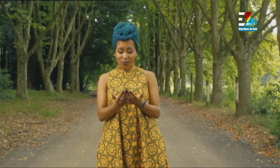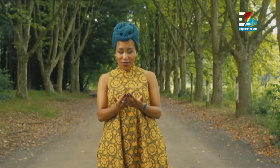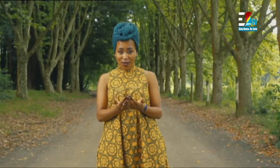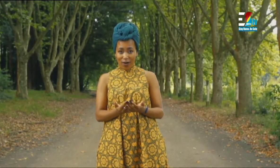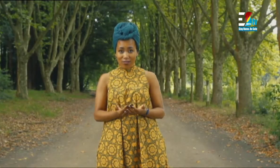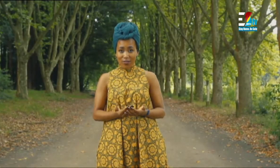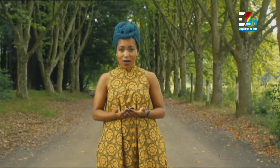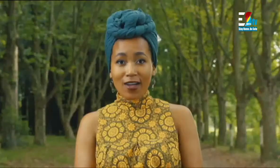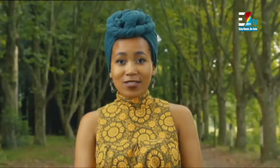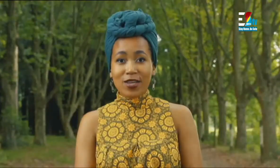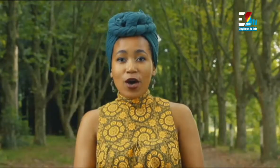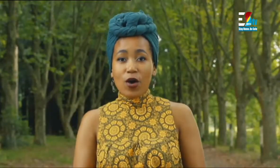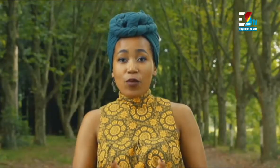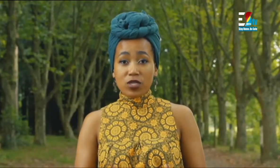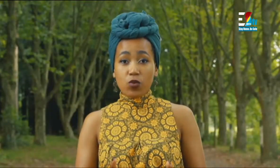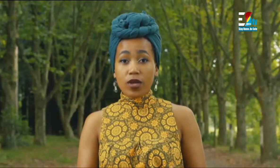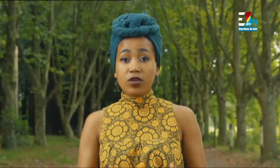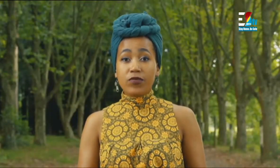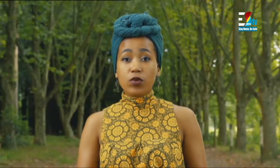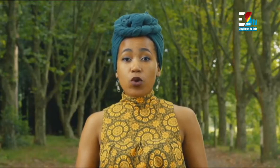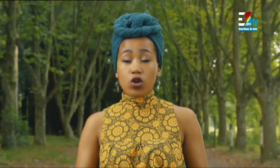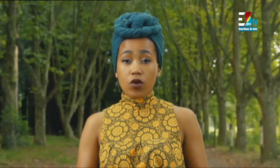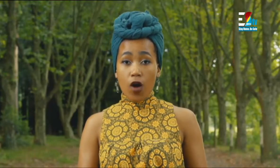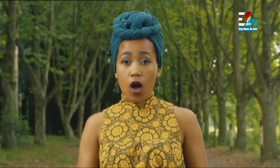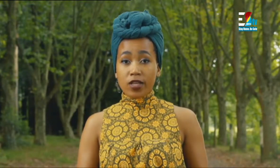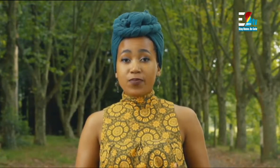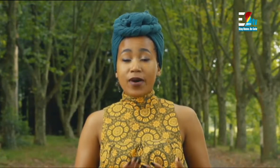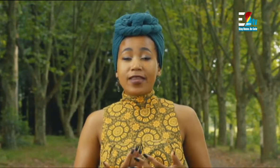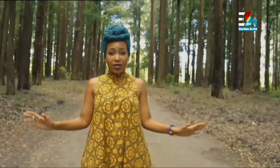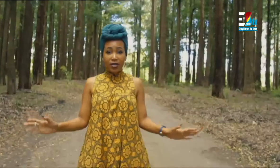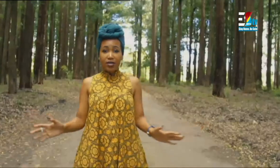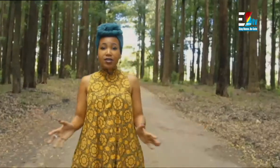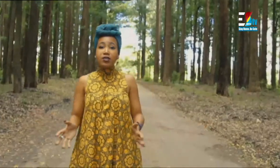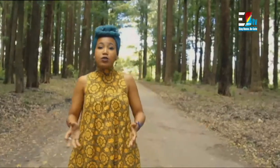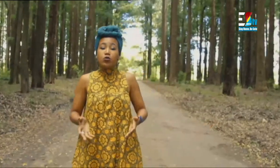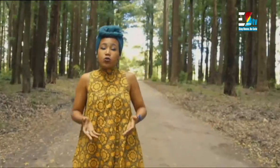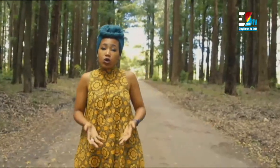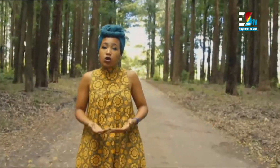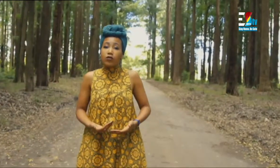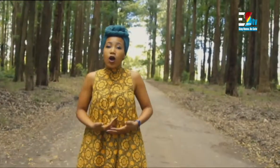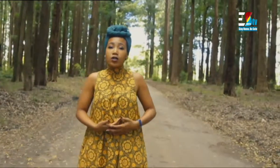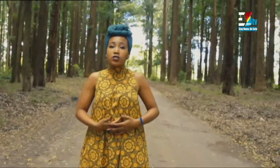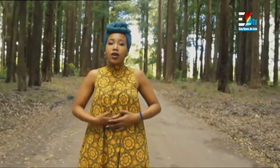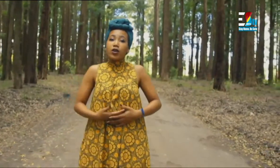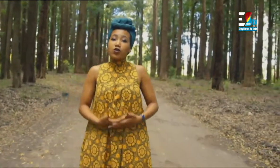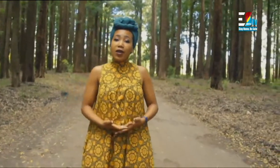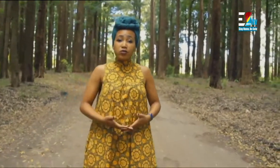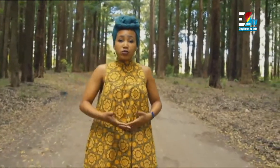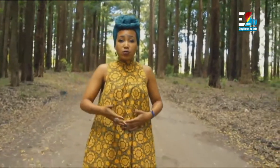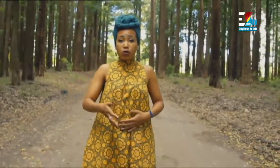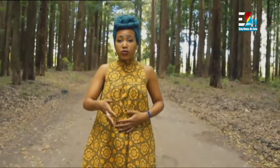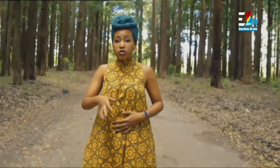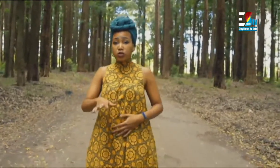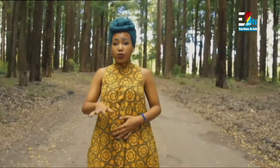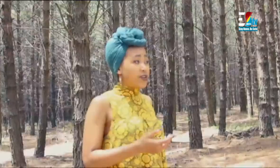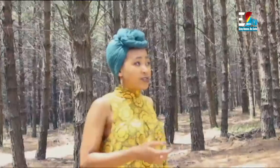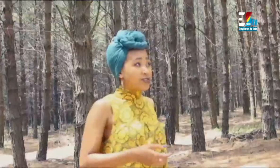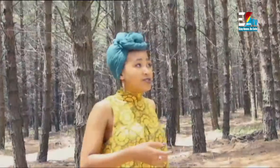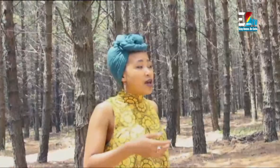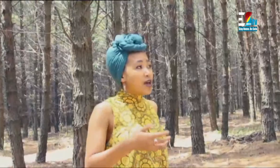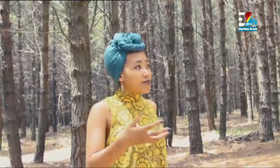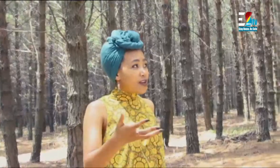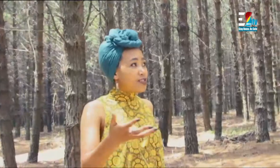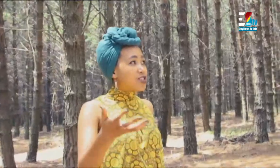the heart by God. The heart was a wonderful work of art, but a hidden work of art, crafted with more than just